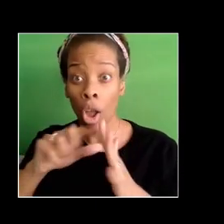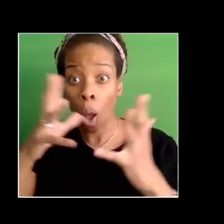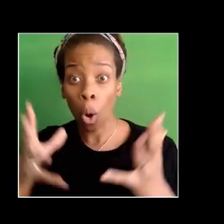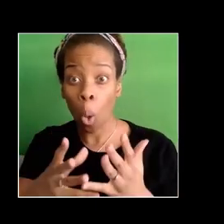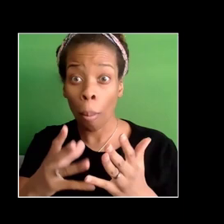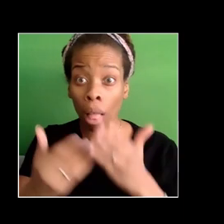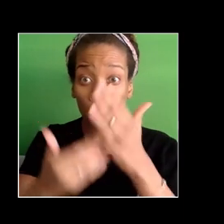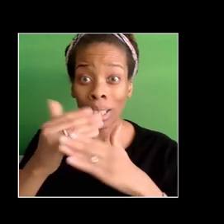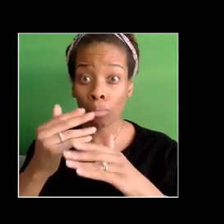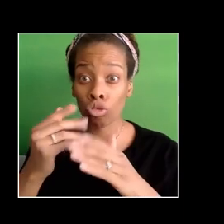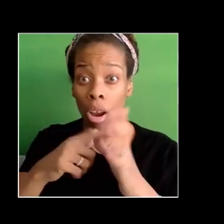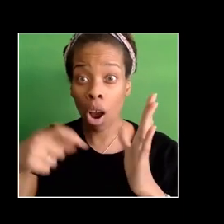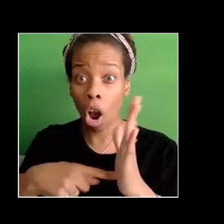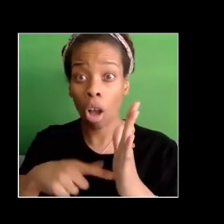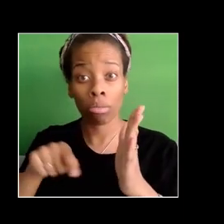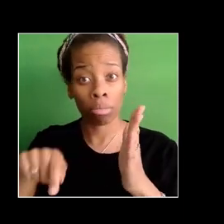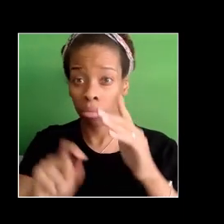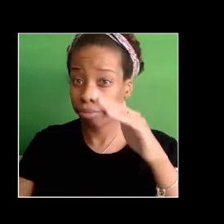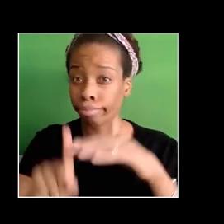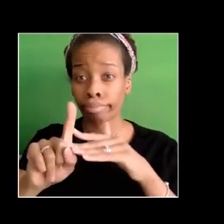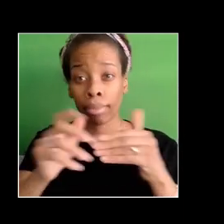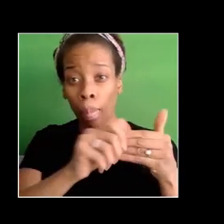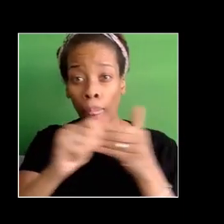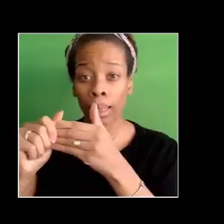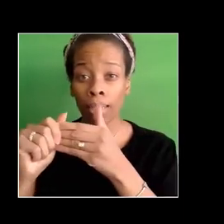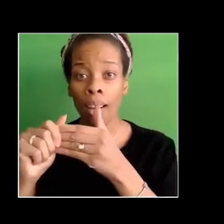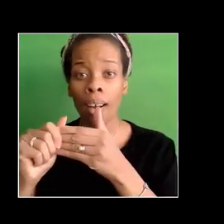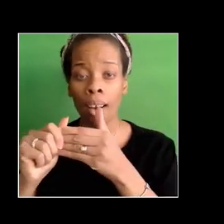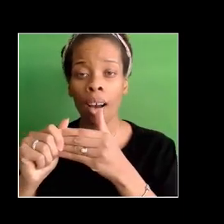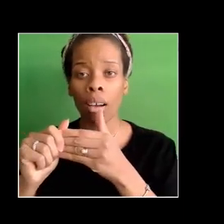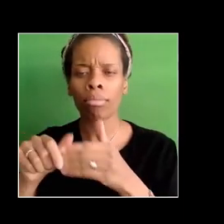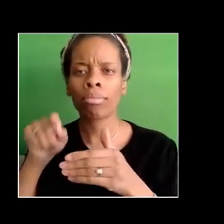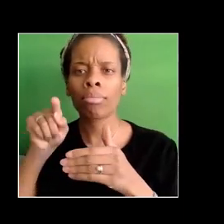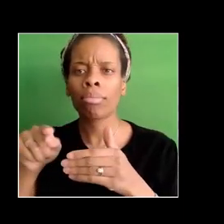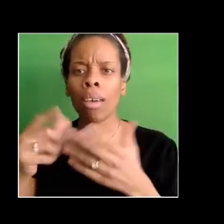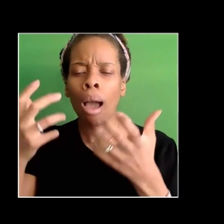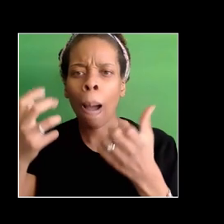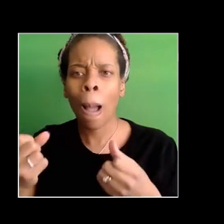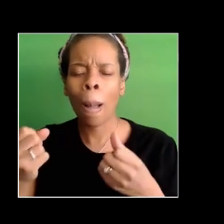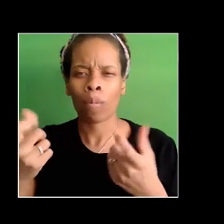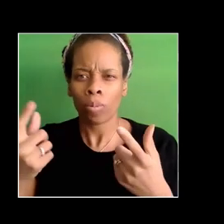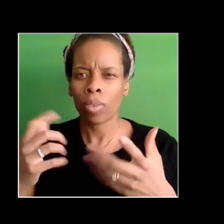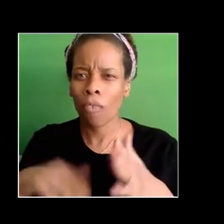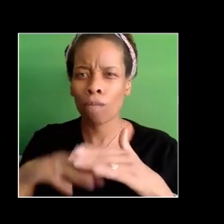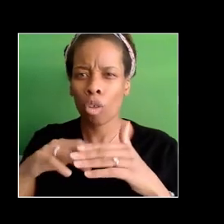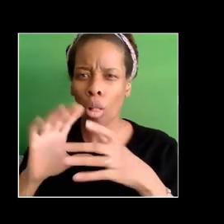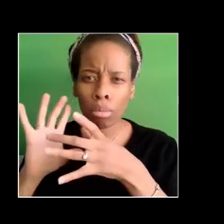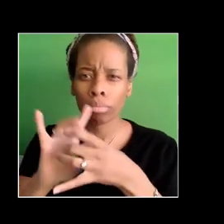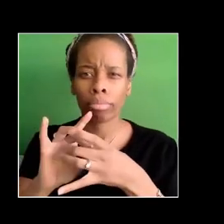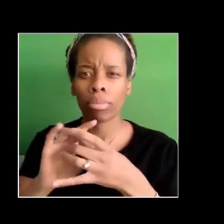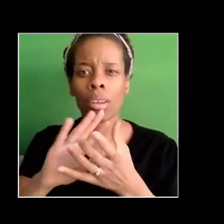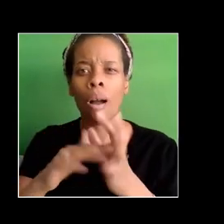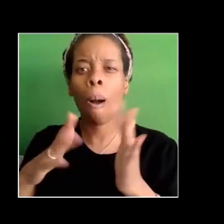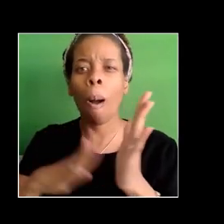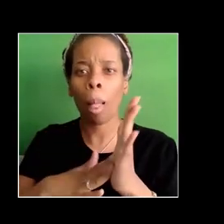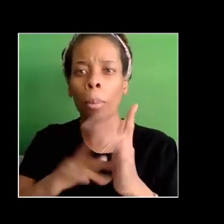art. It's a centre for innovative education and a cultural anchor in the Harlem community.